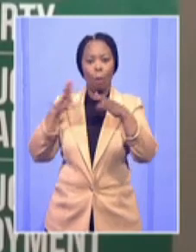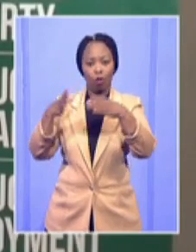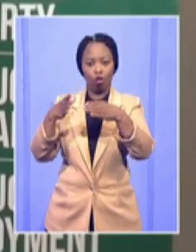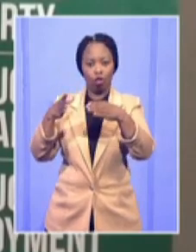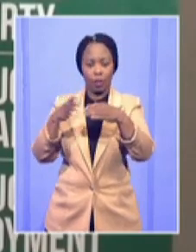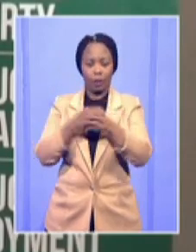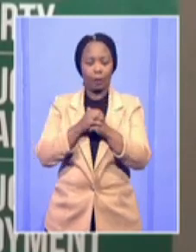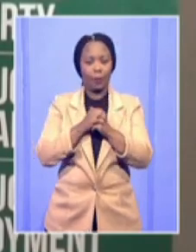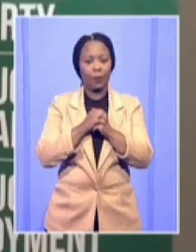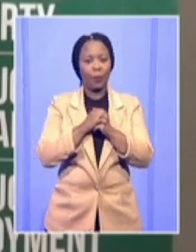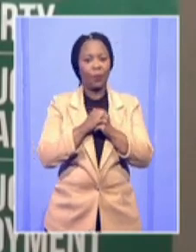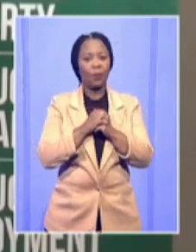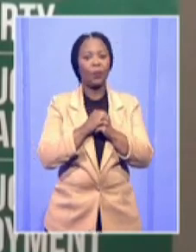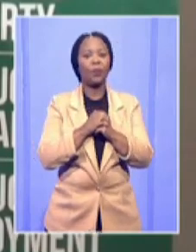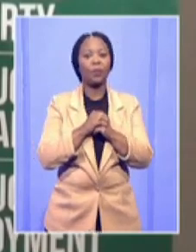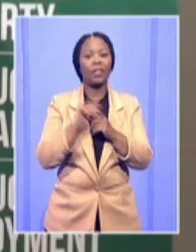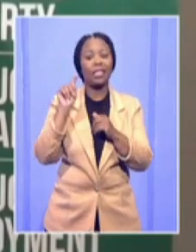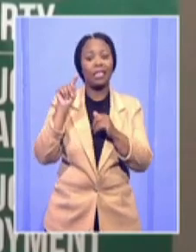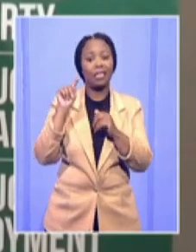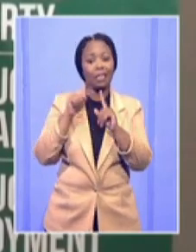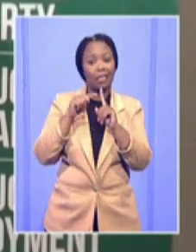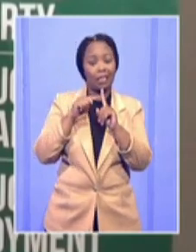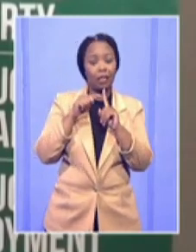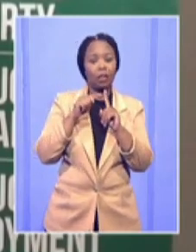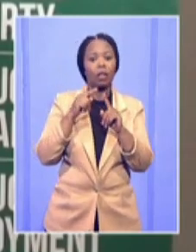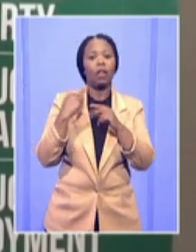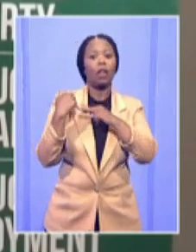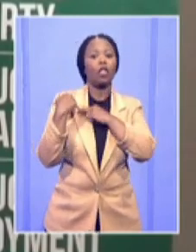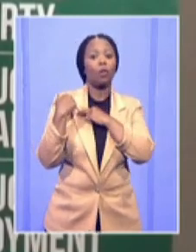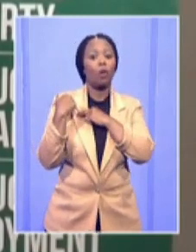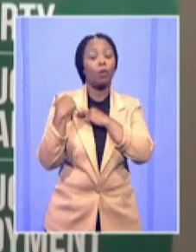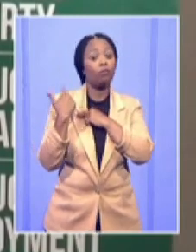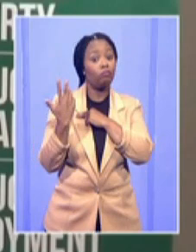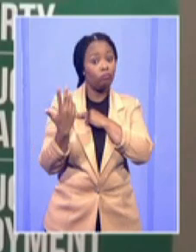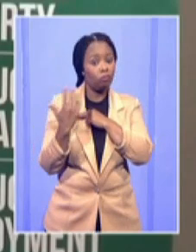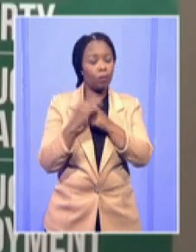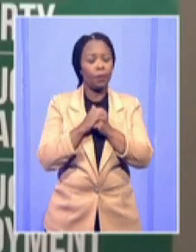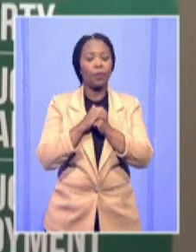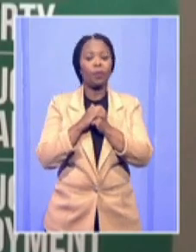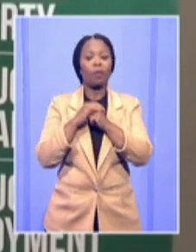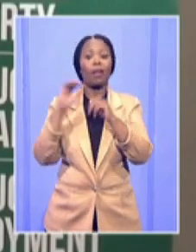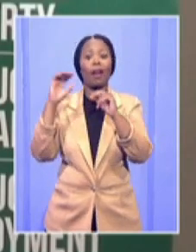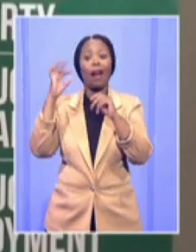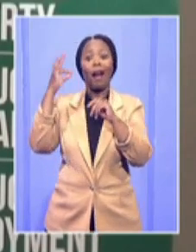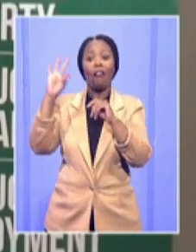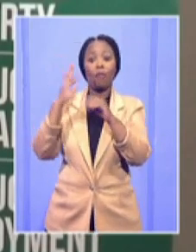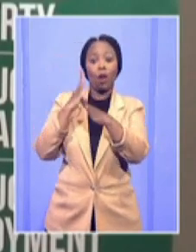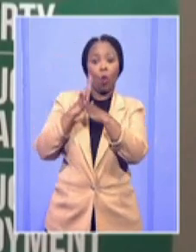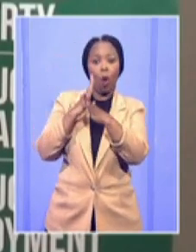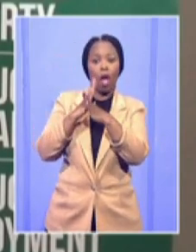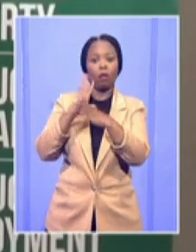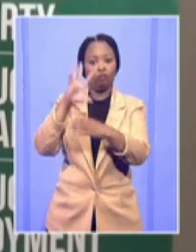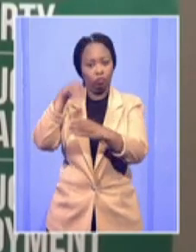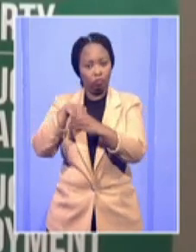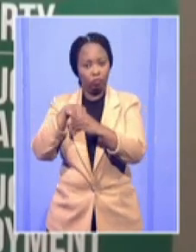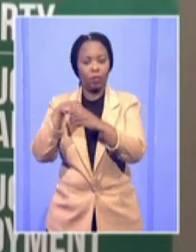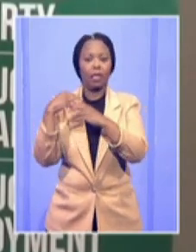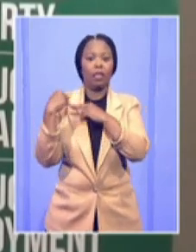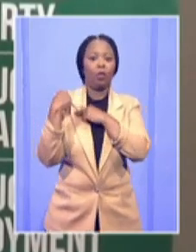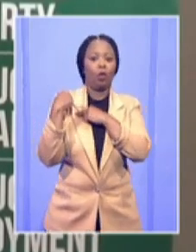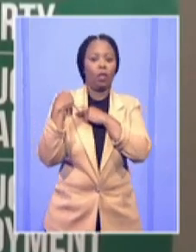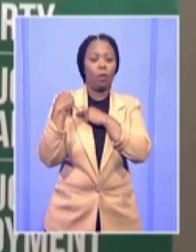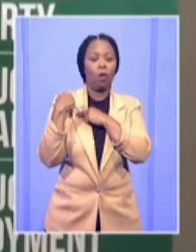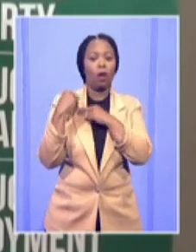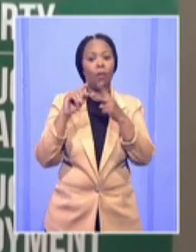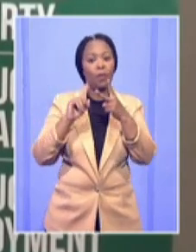And he is also responsible for all the work that we do in the center of government. He is also leading the work that